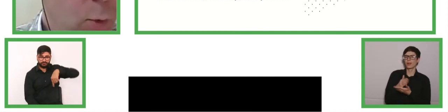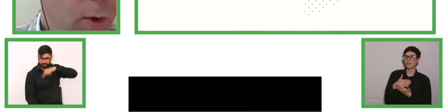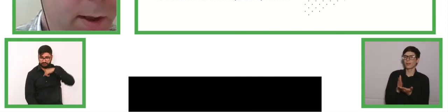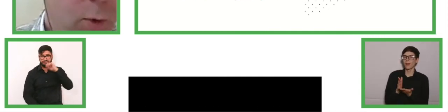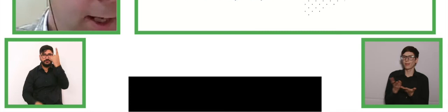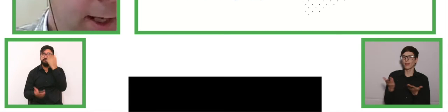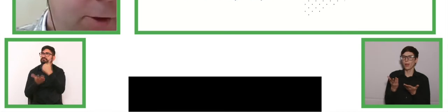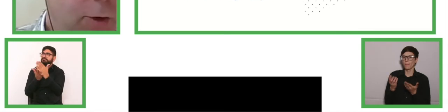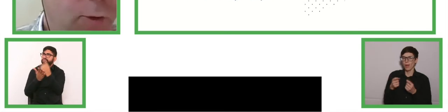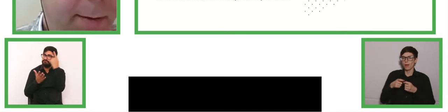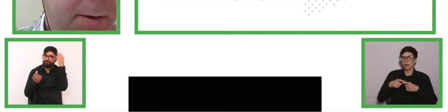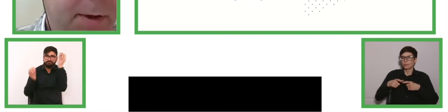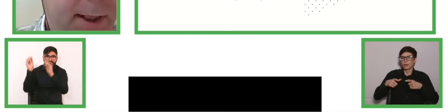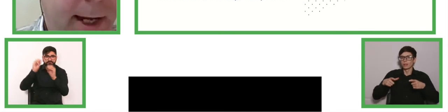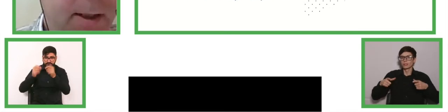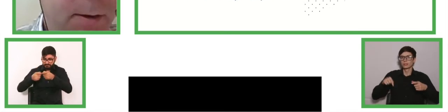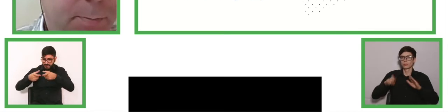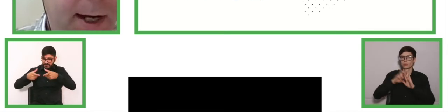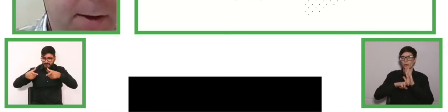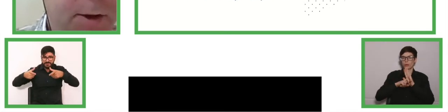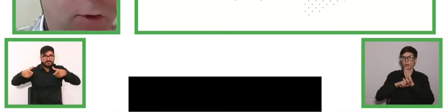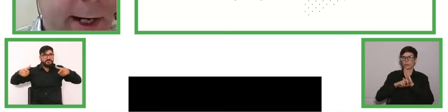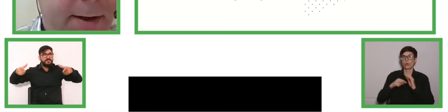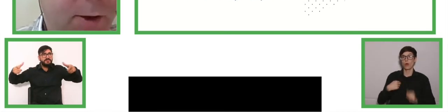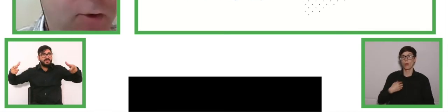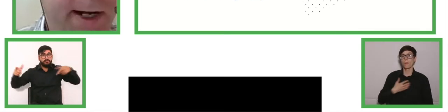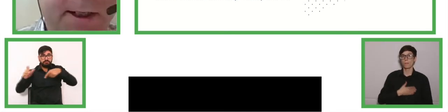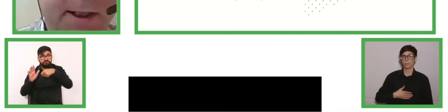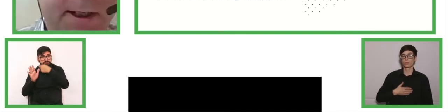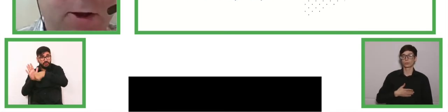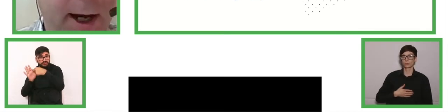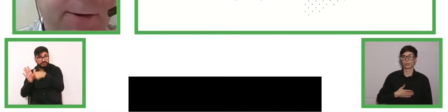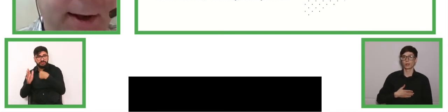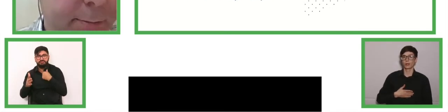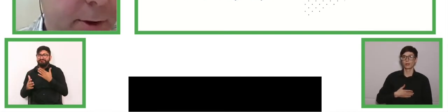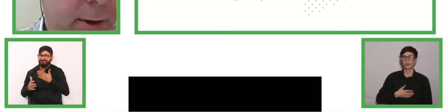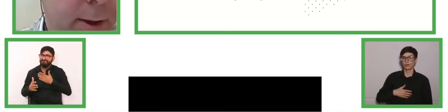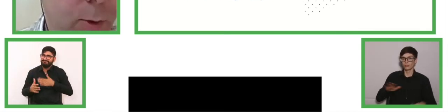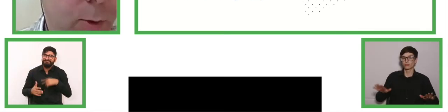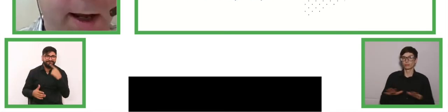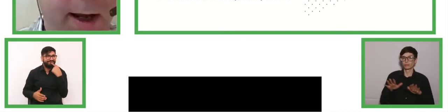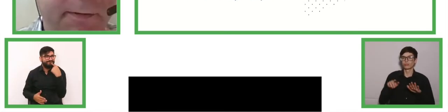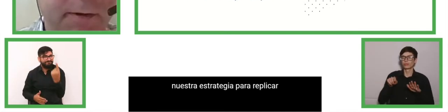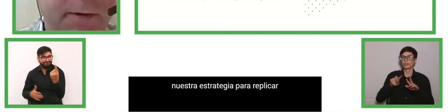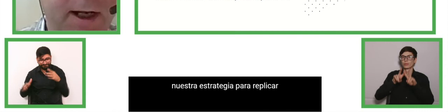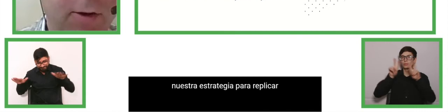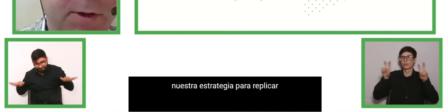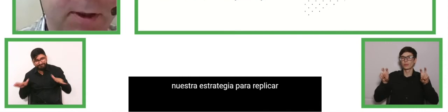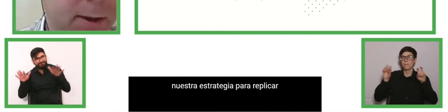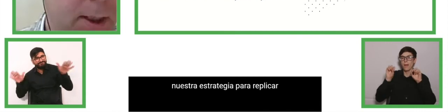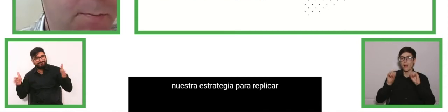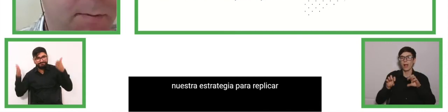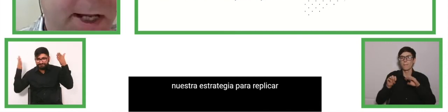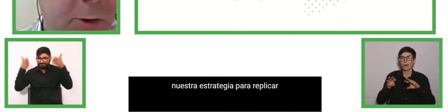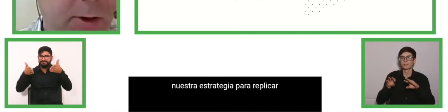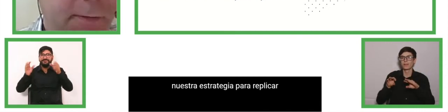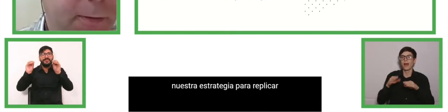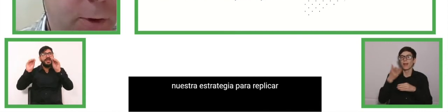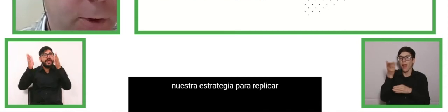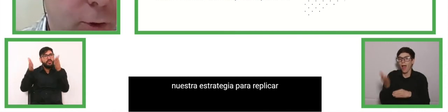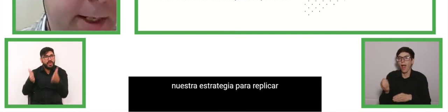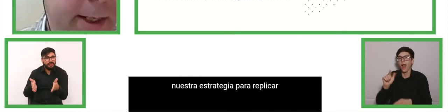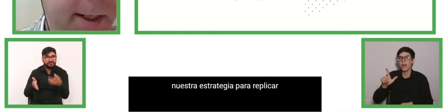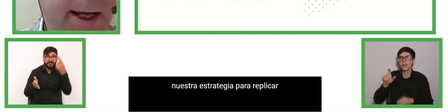We would like to replicate by the trainer concept. We have developed a manual